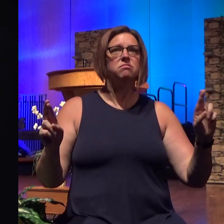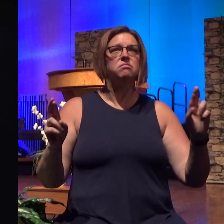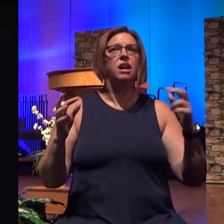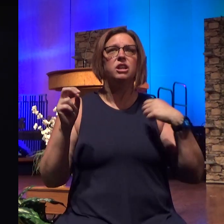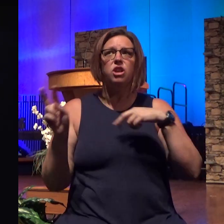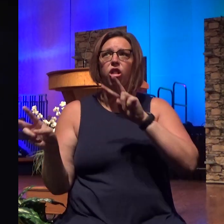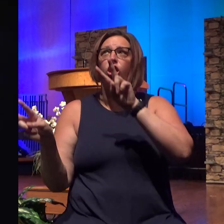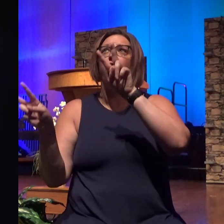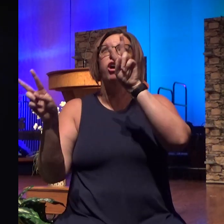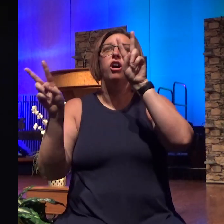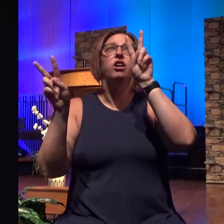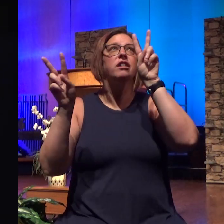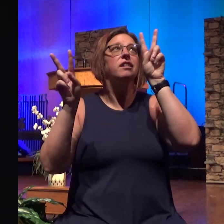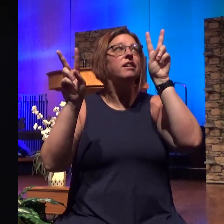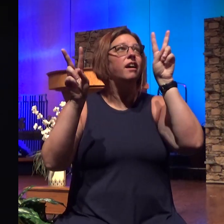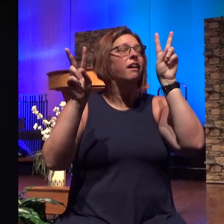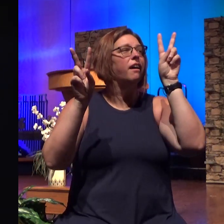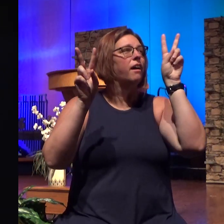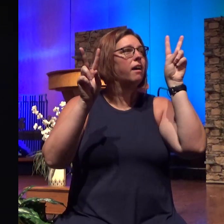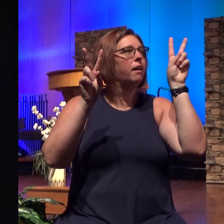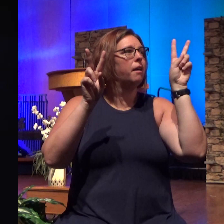take a look